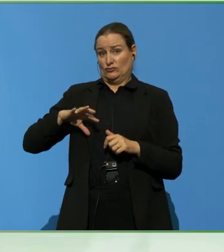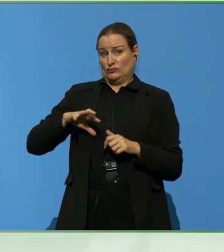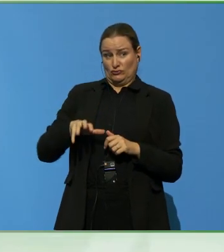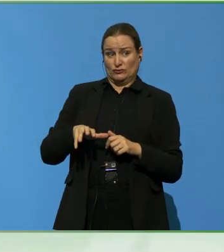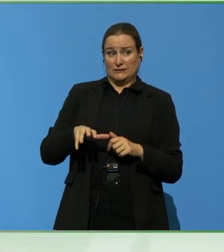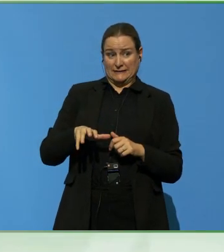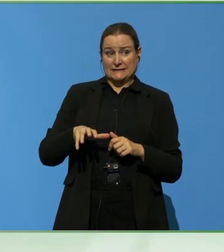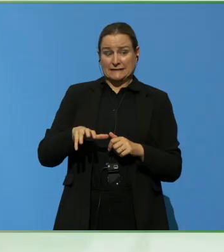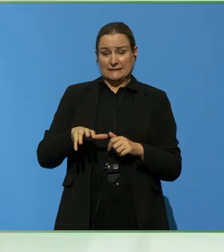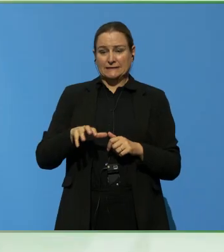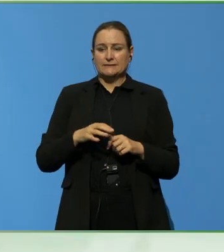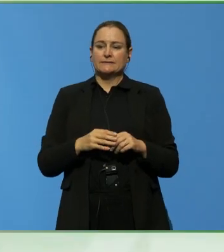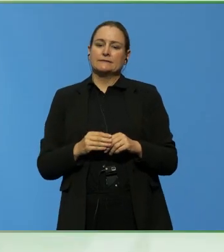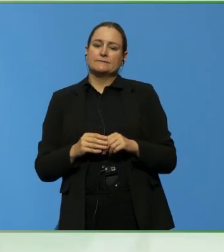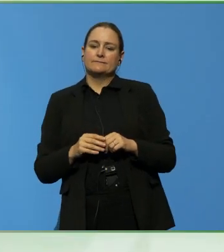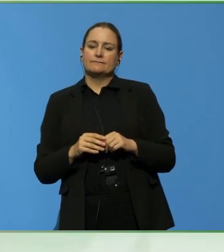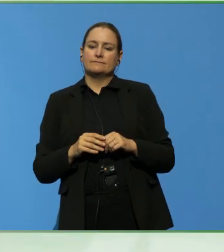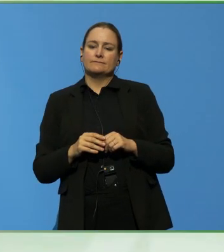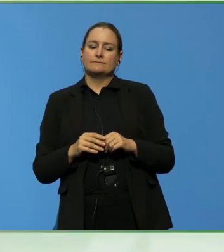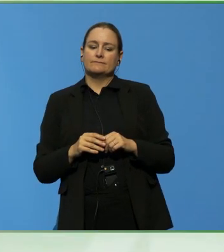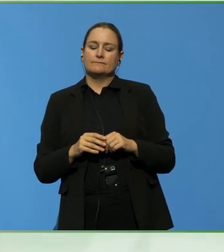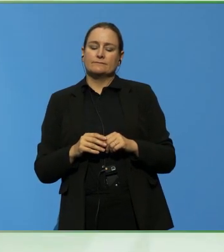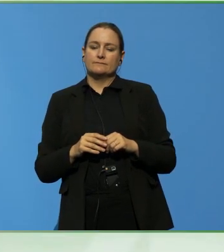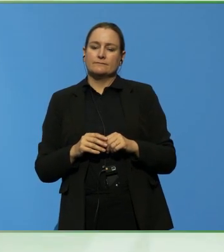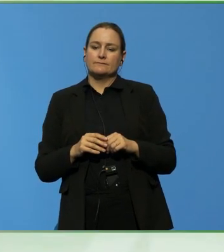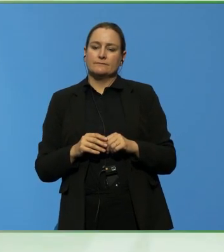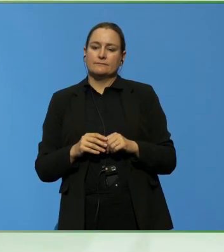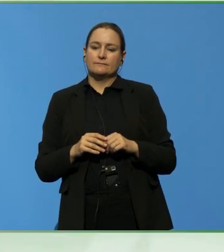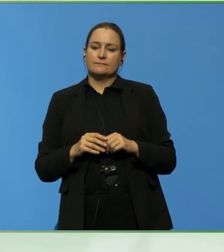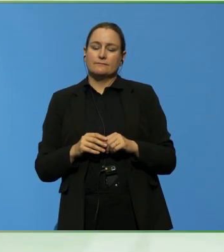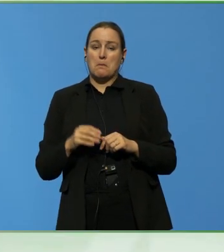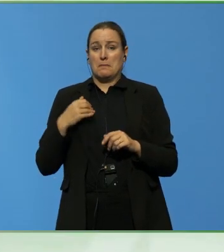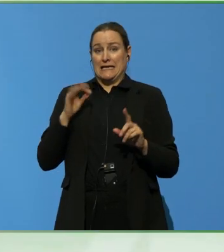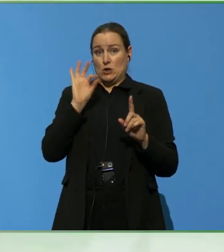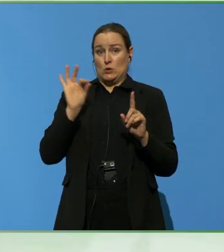to Agnes and to all of you is